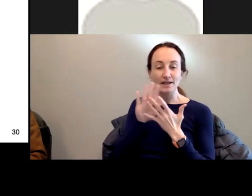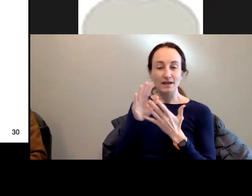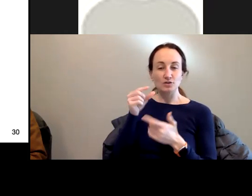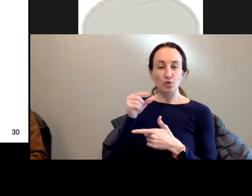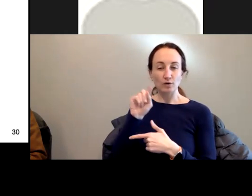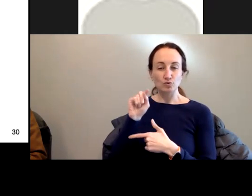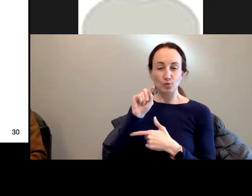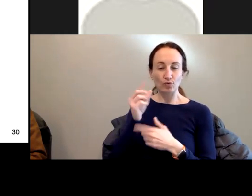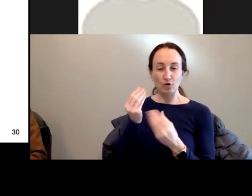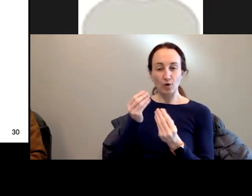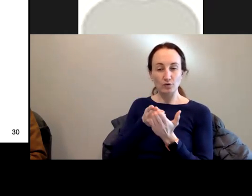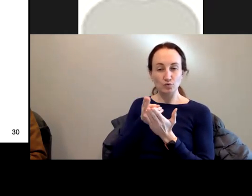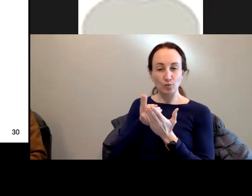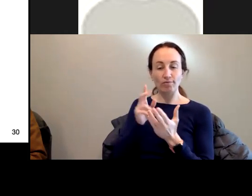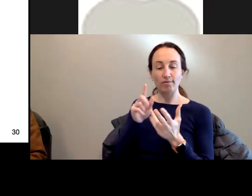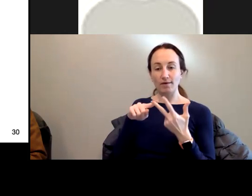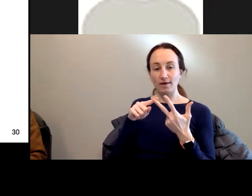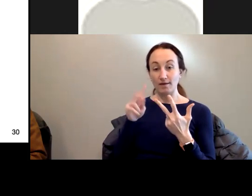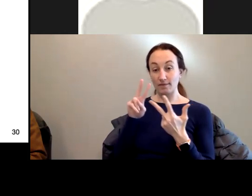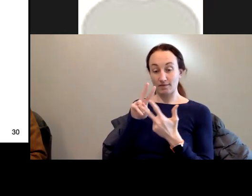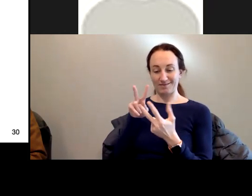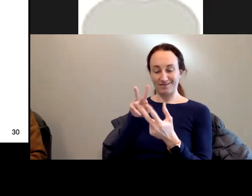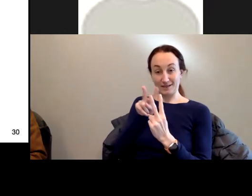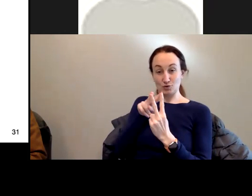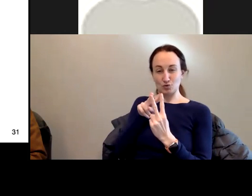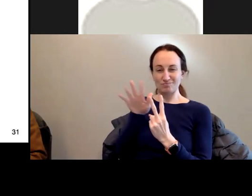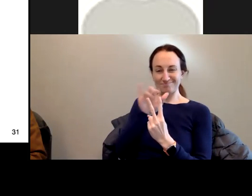we the two kind of roughly agrees.